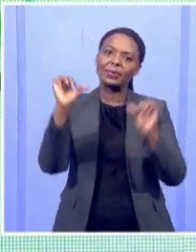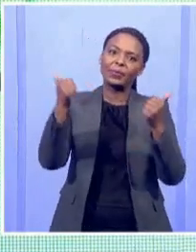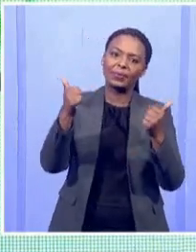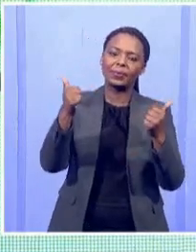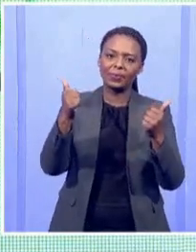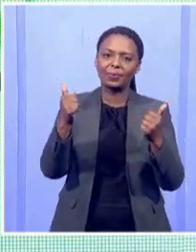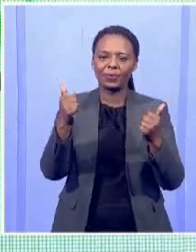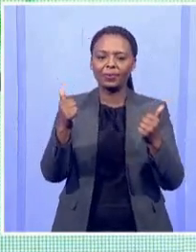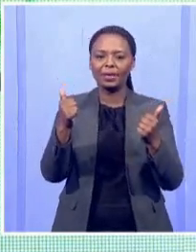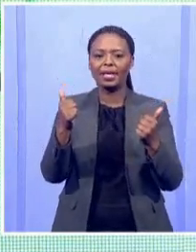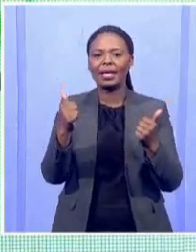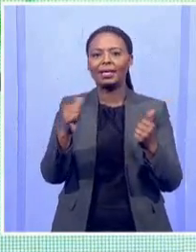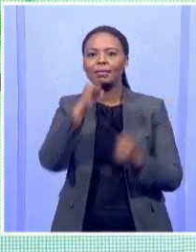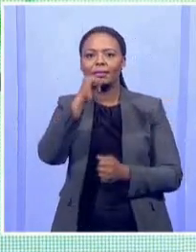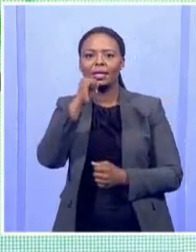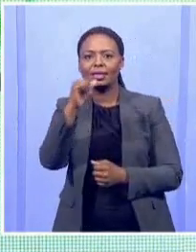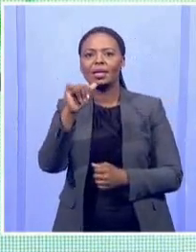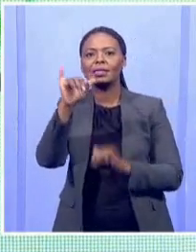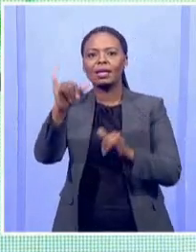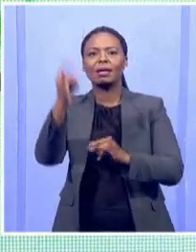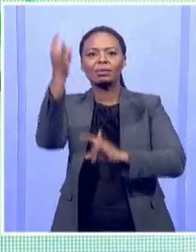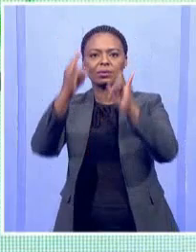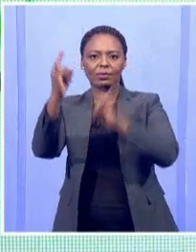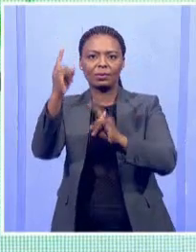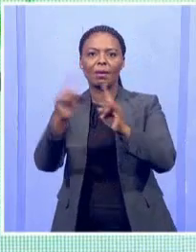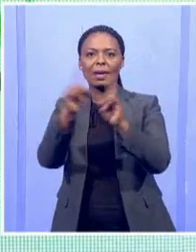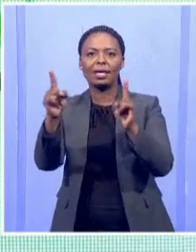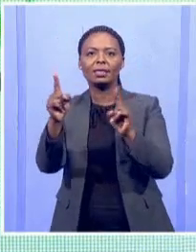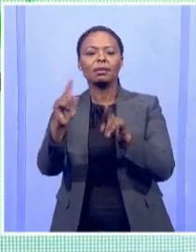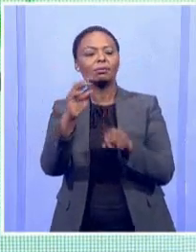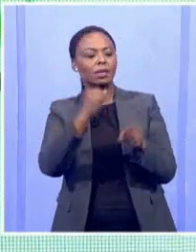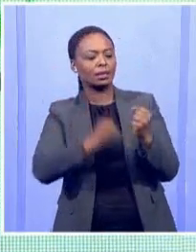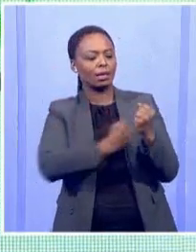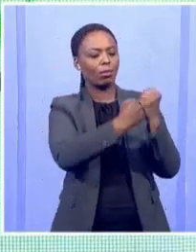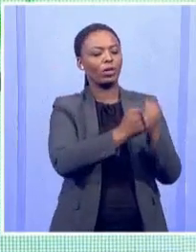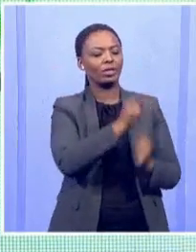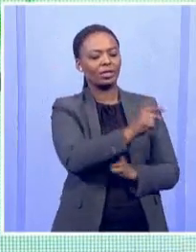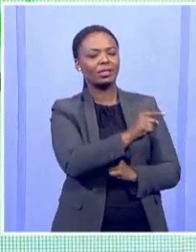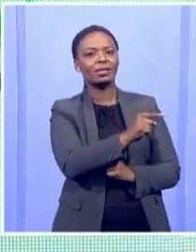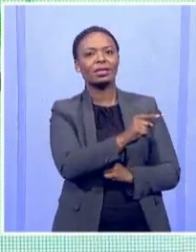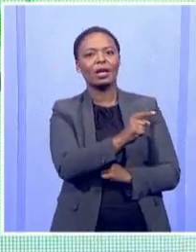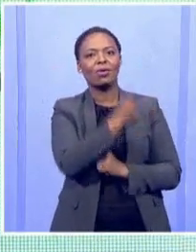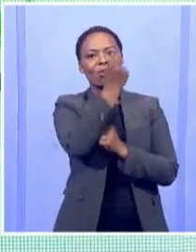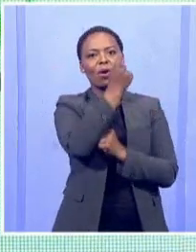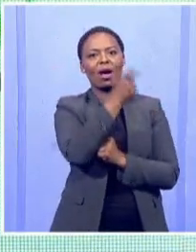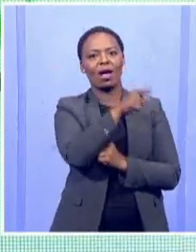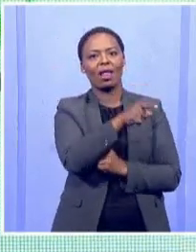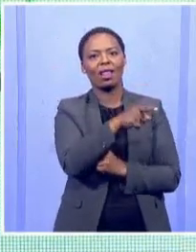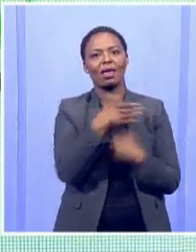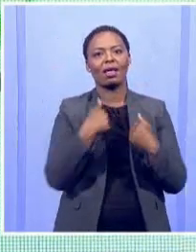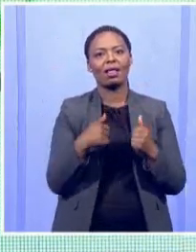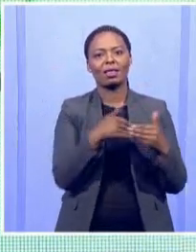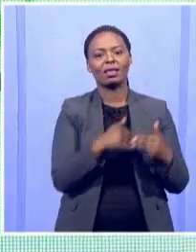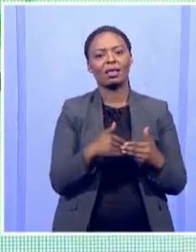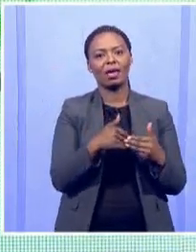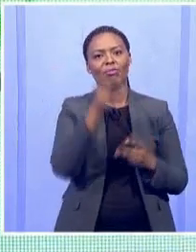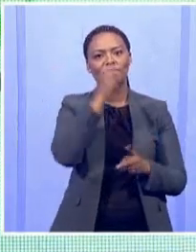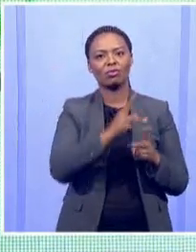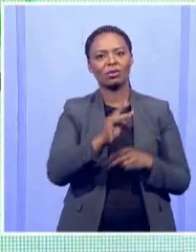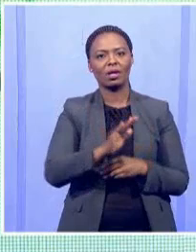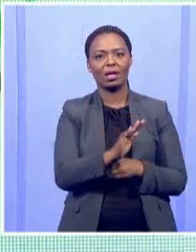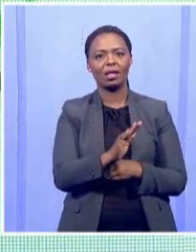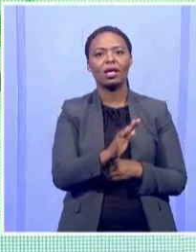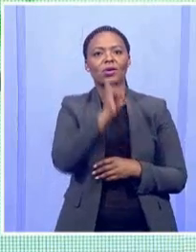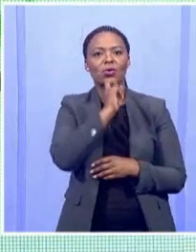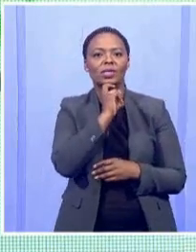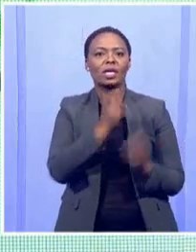if they are based in urban areas, under support using technology. And I believe that